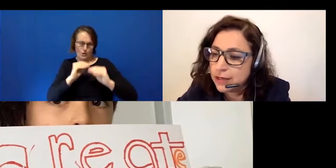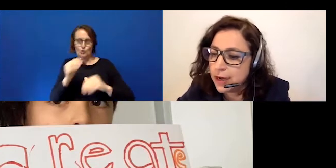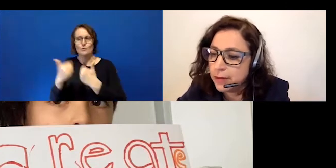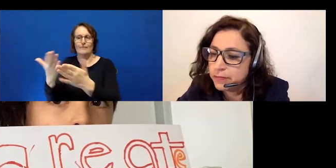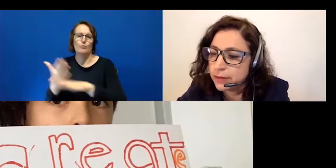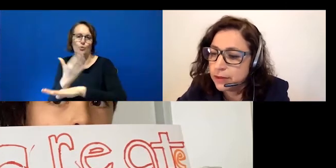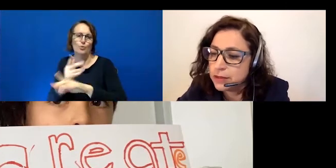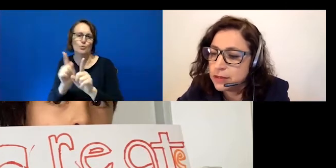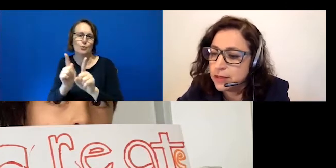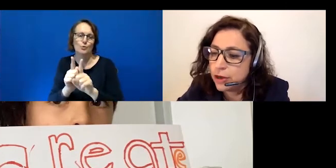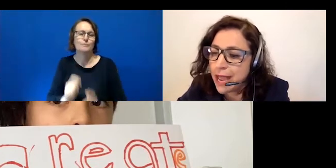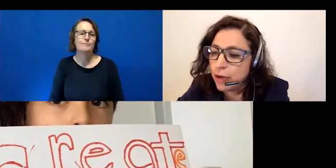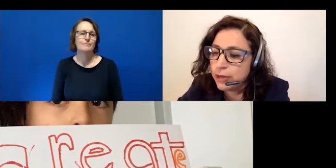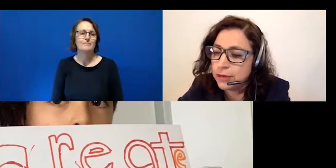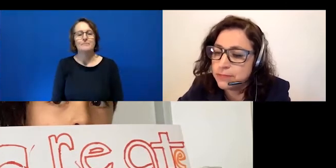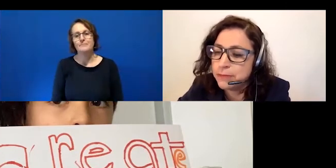identified,